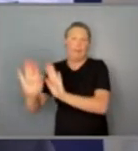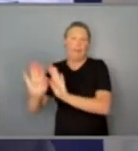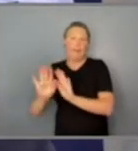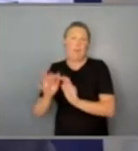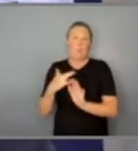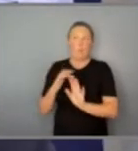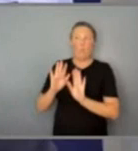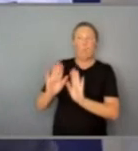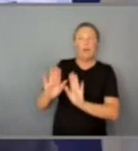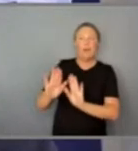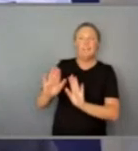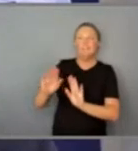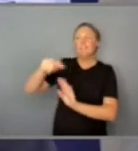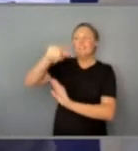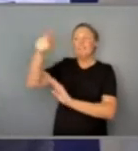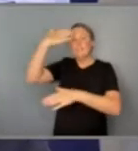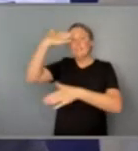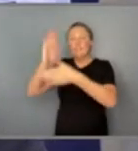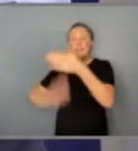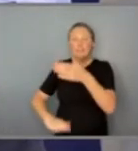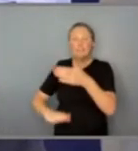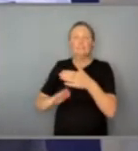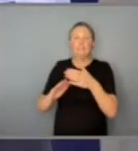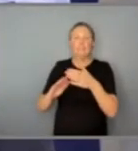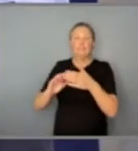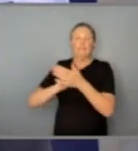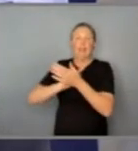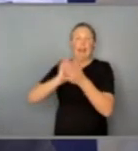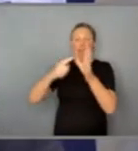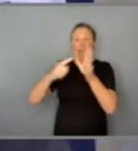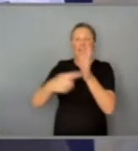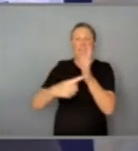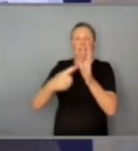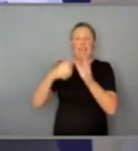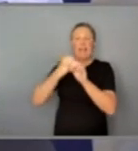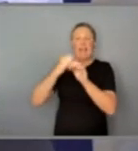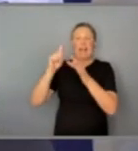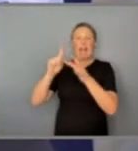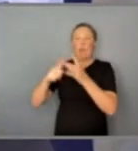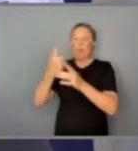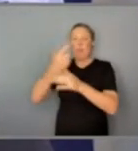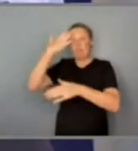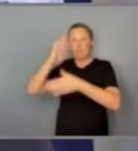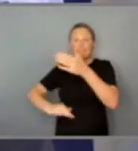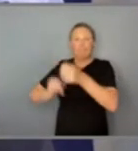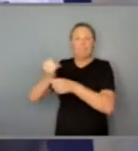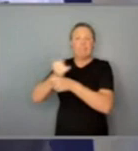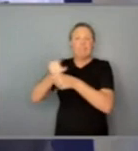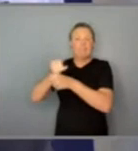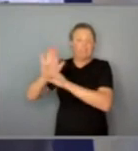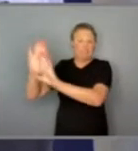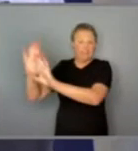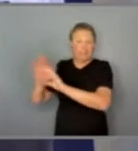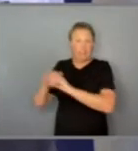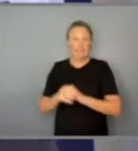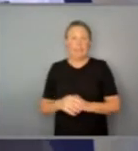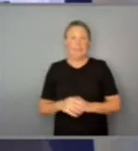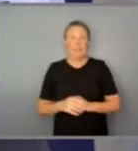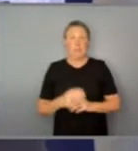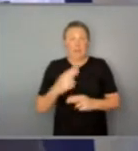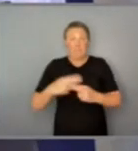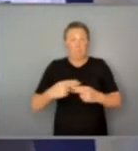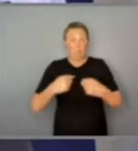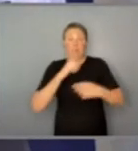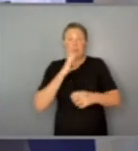vaccination experts at ATAGI. But from the government point of view, it doesn't make a lot of difference because our task